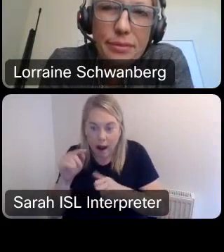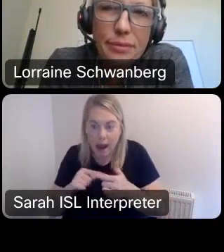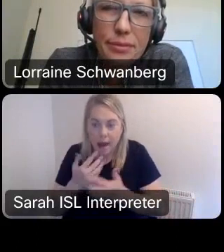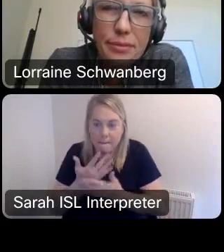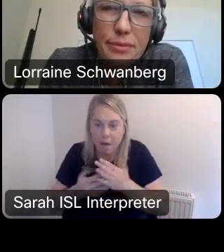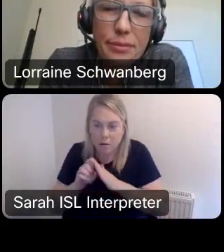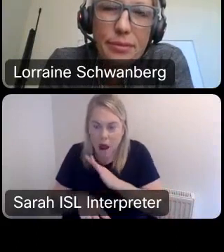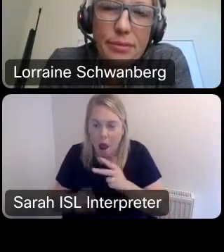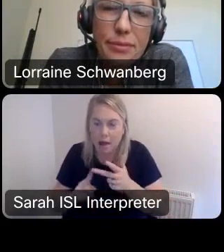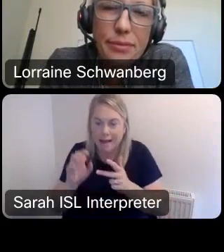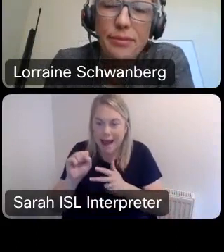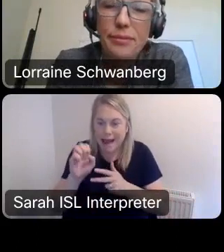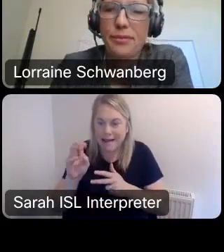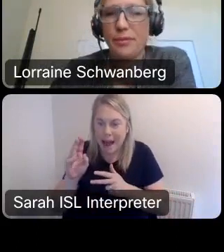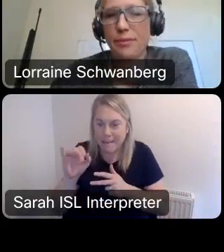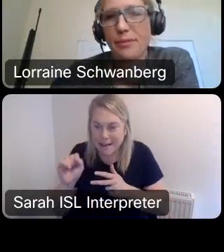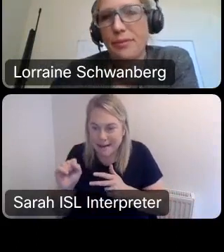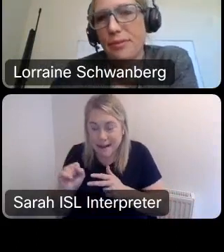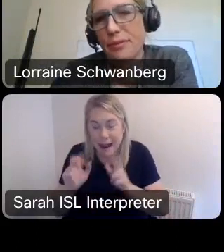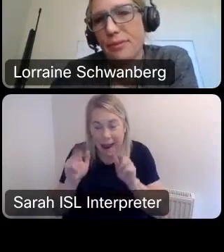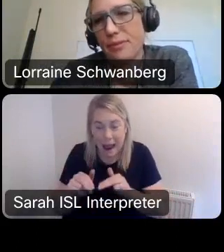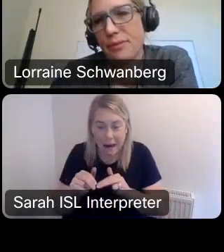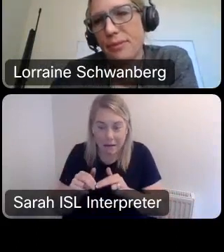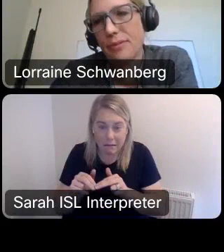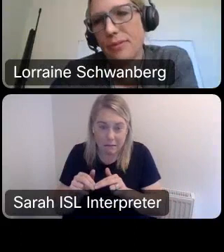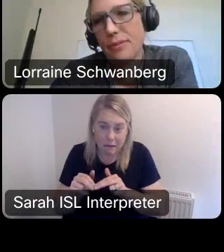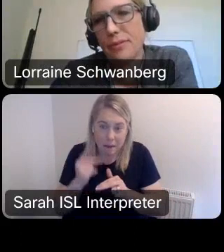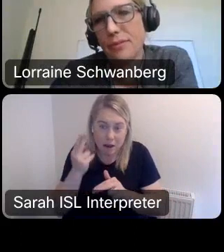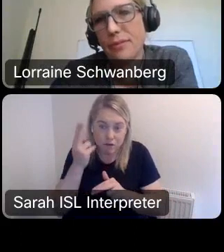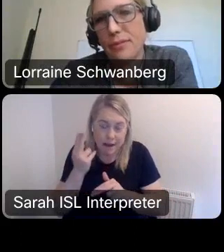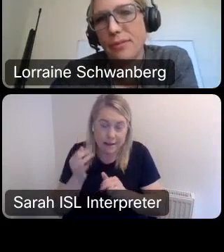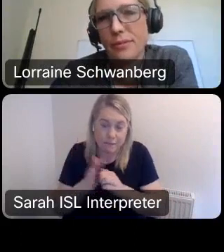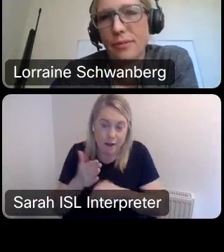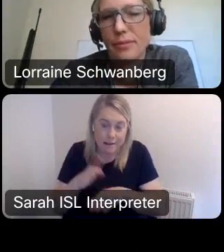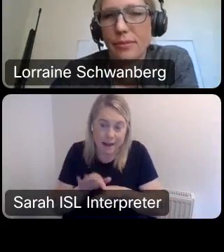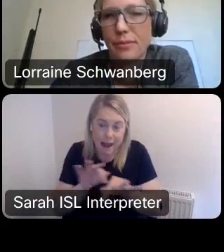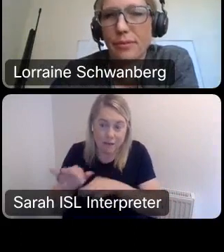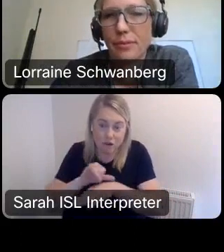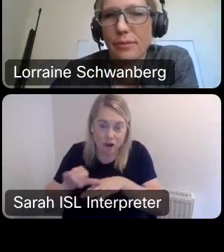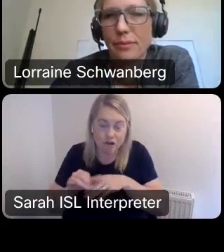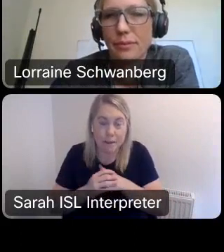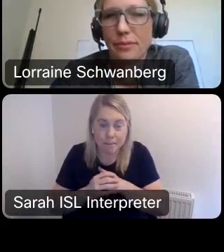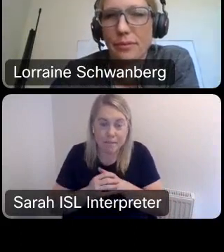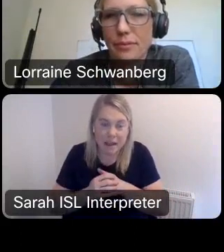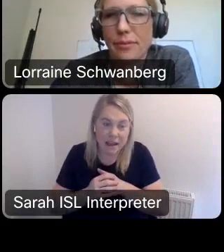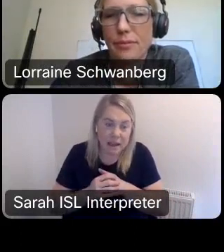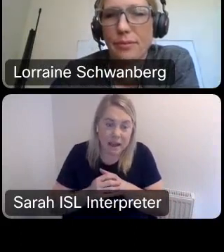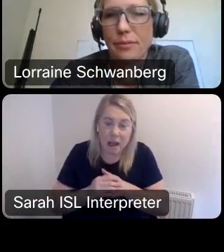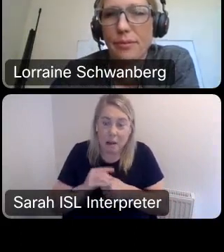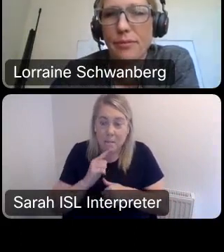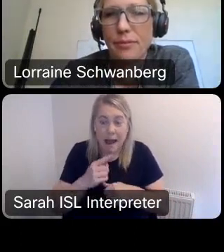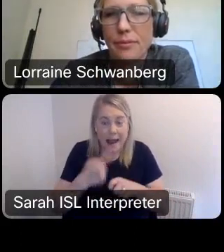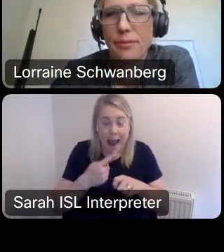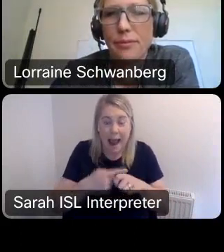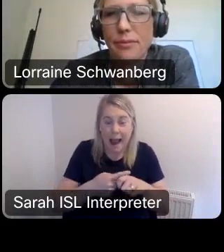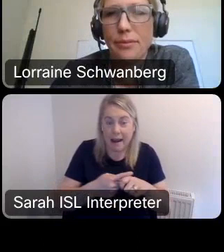would be causes of death following surgery. And again, remembering these are ASA 1 and 2 patients. These are healthy patients where